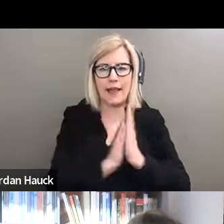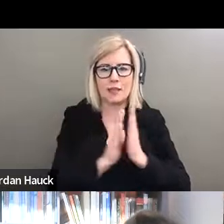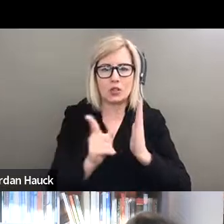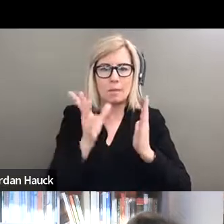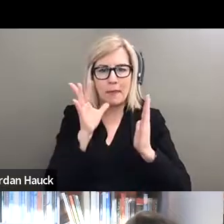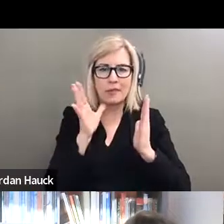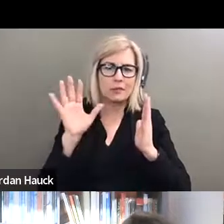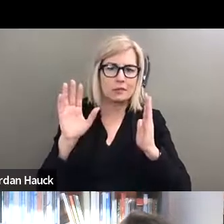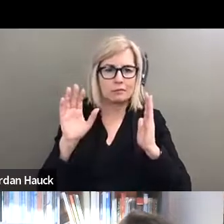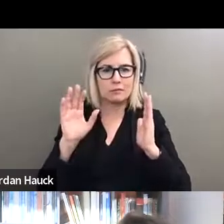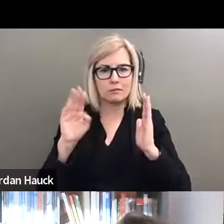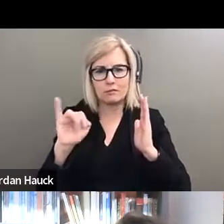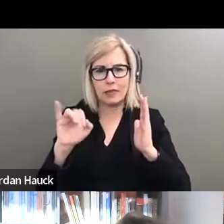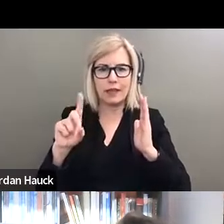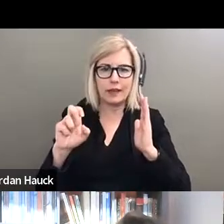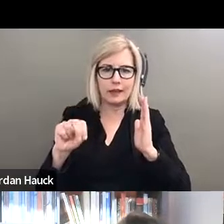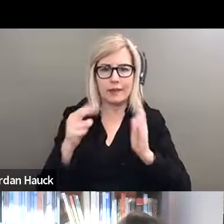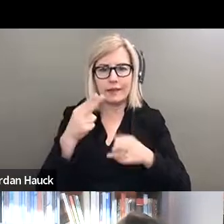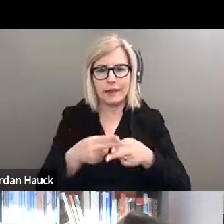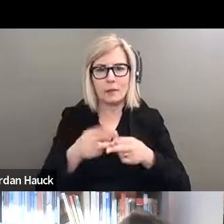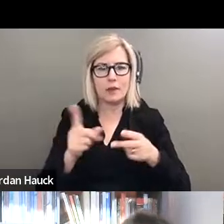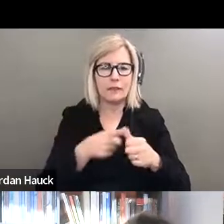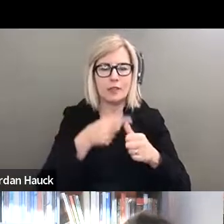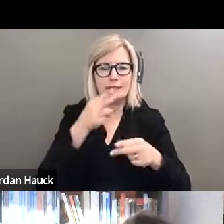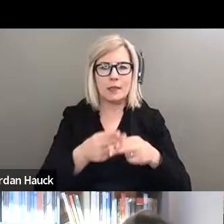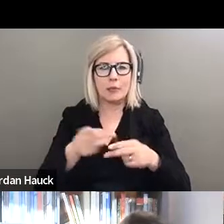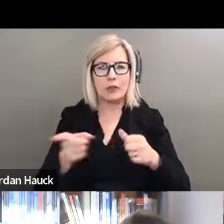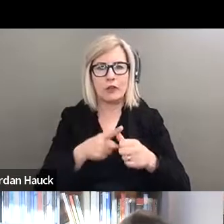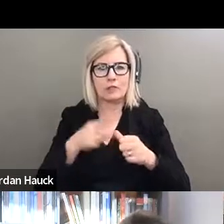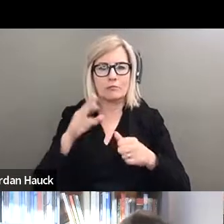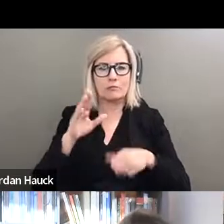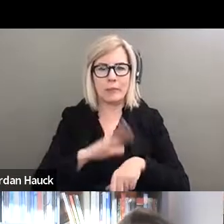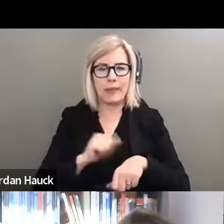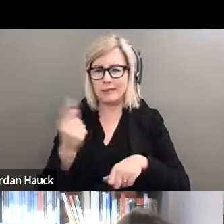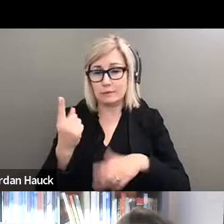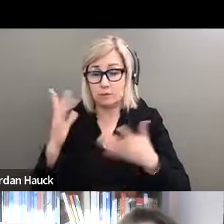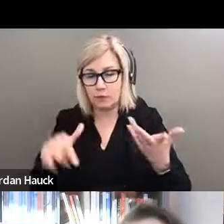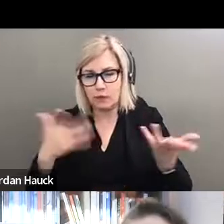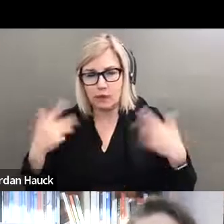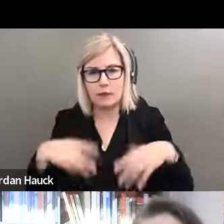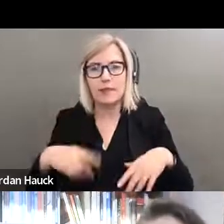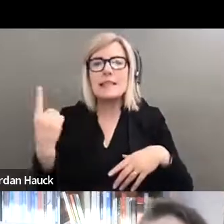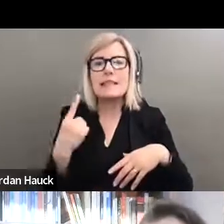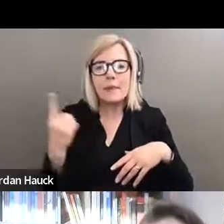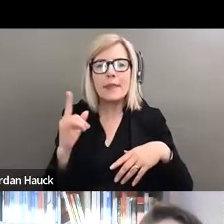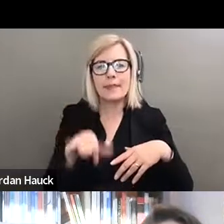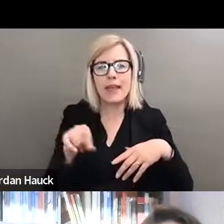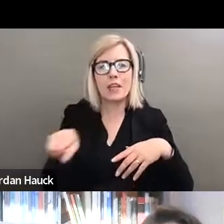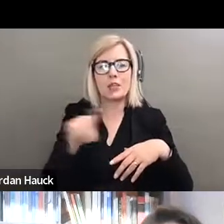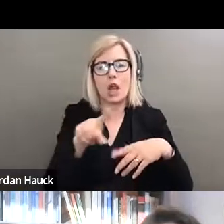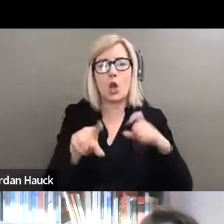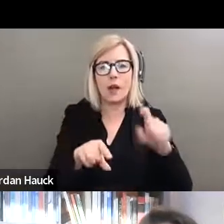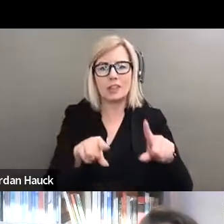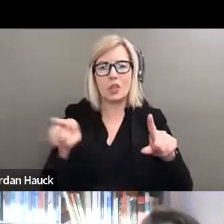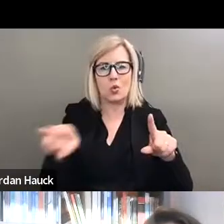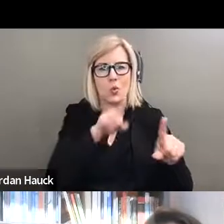mother's maiden name and your first name of your first pet, something like that. Something that a question you